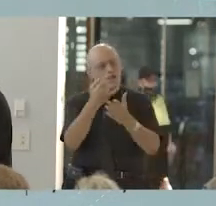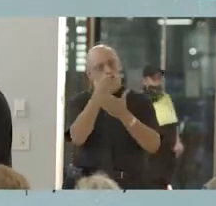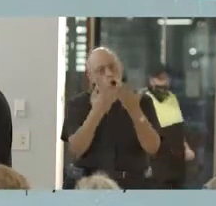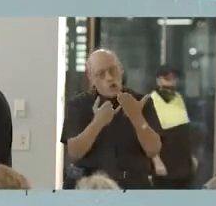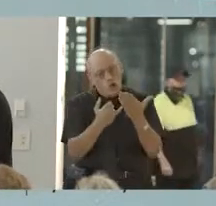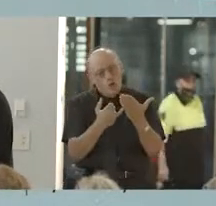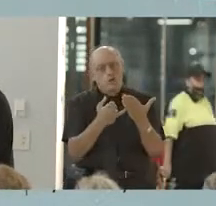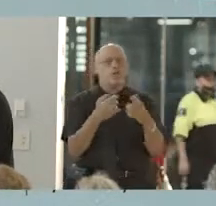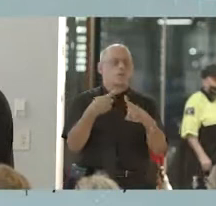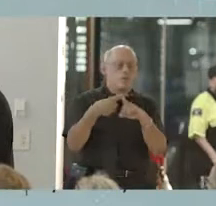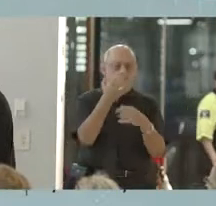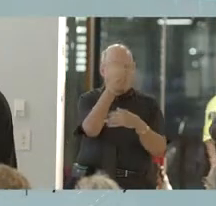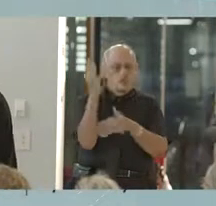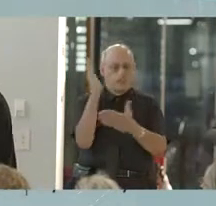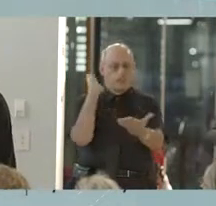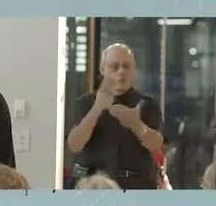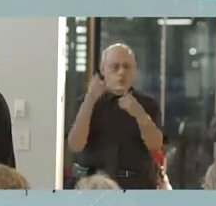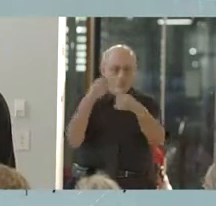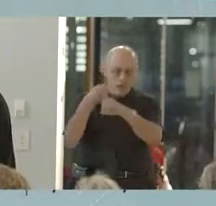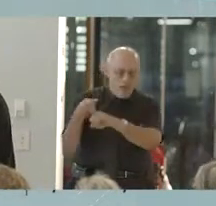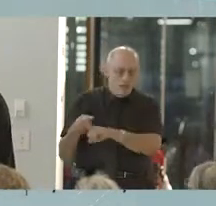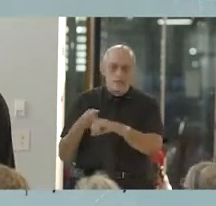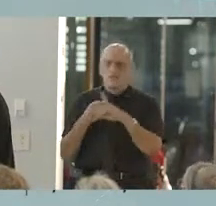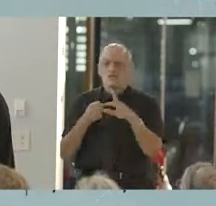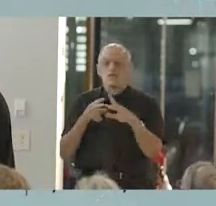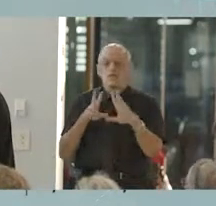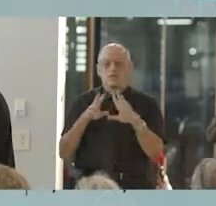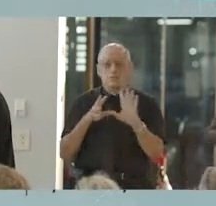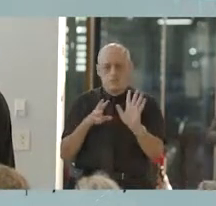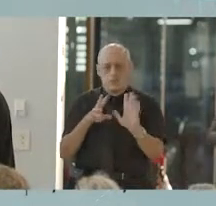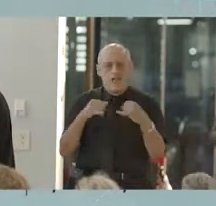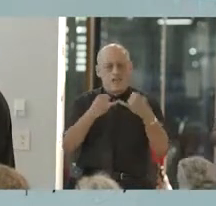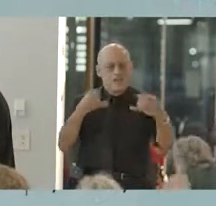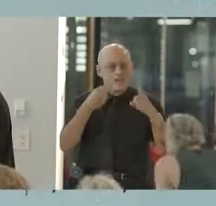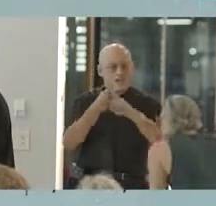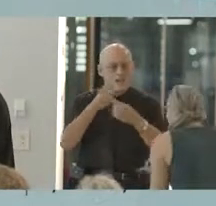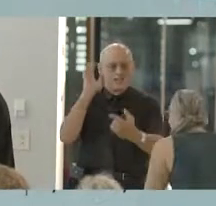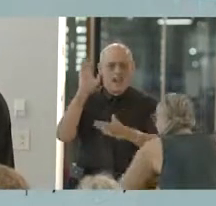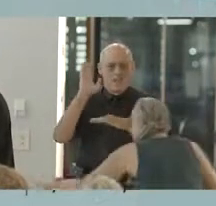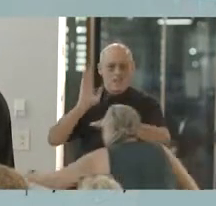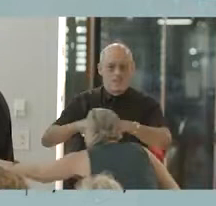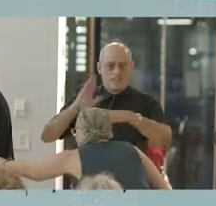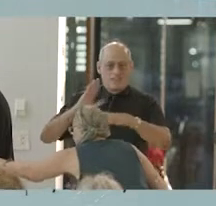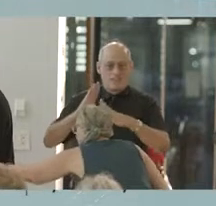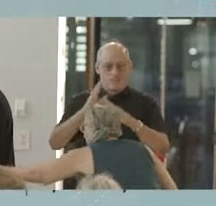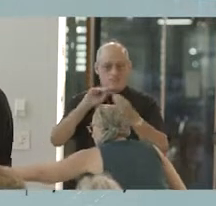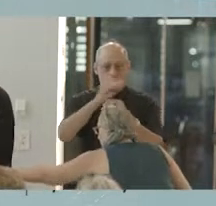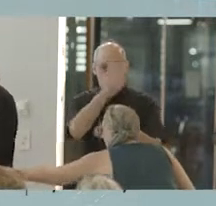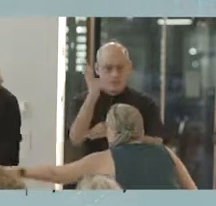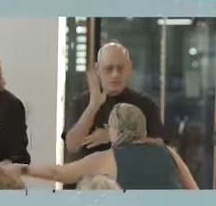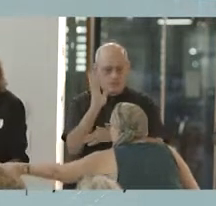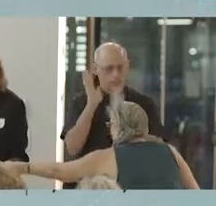art, as well as trees. It's the line that we can take that essentially impacts the least amount of trees. So pretty minimal over